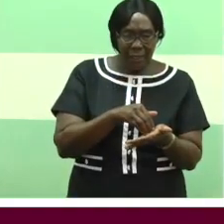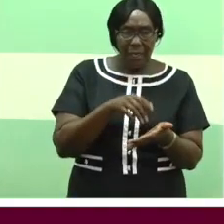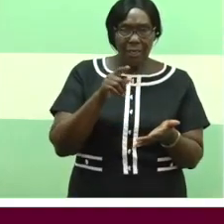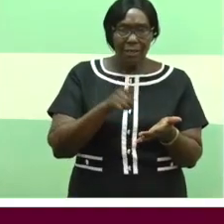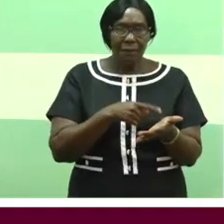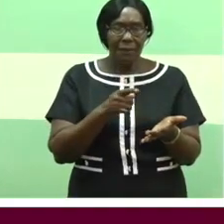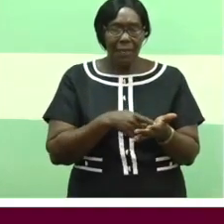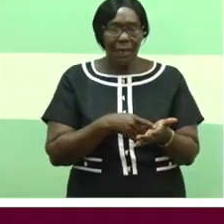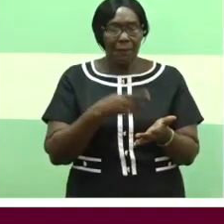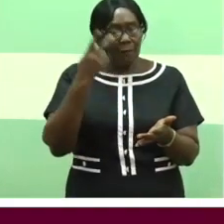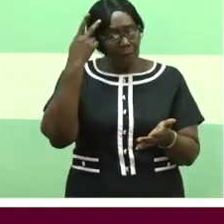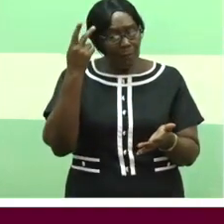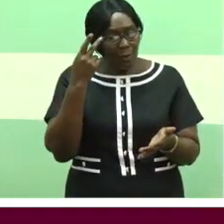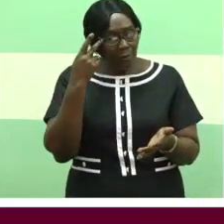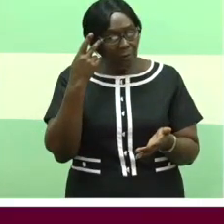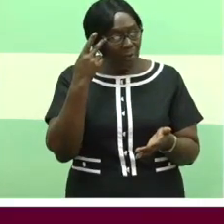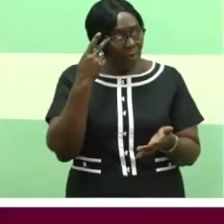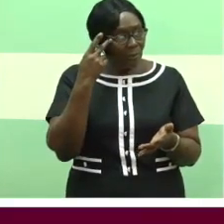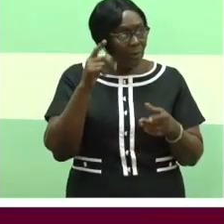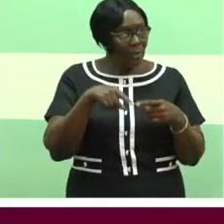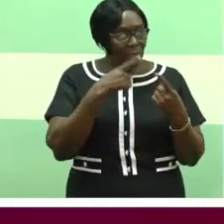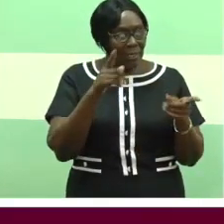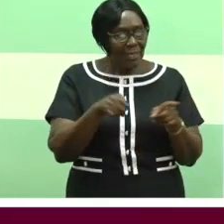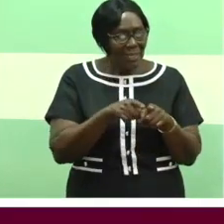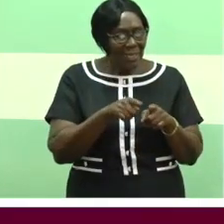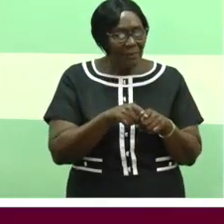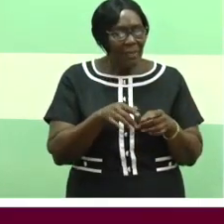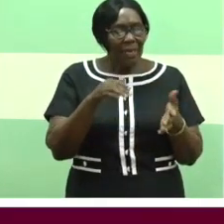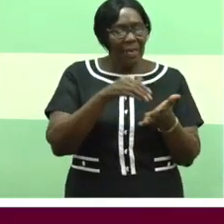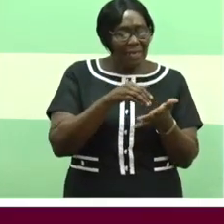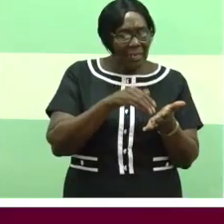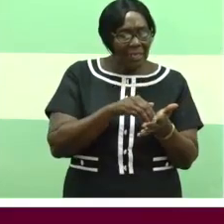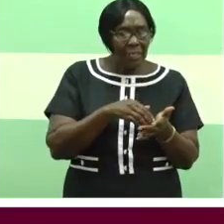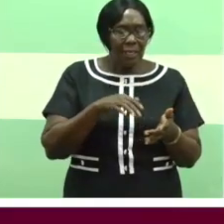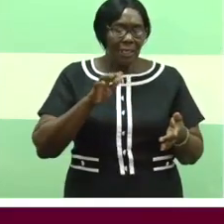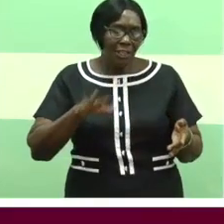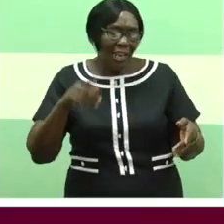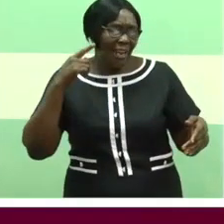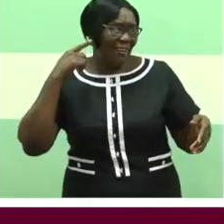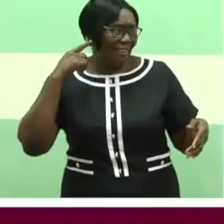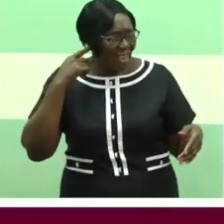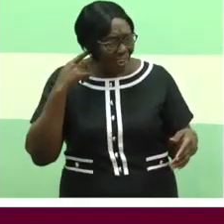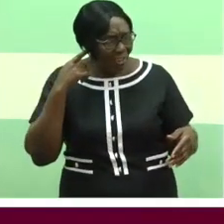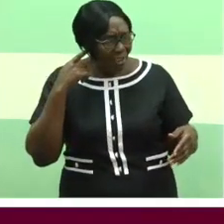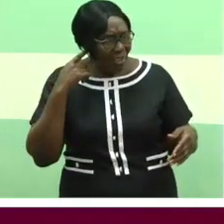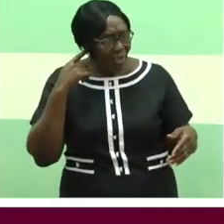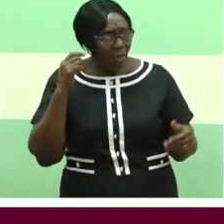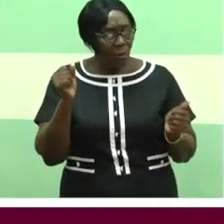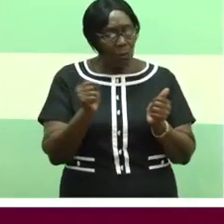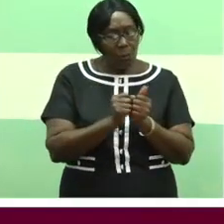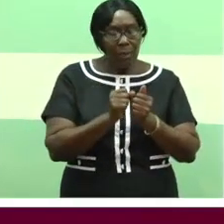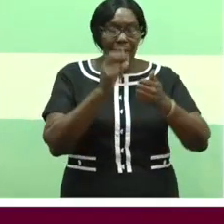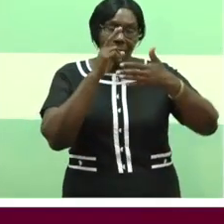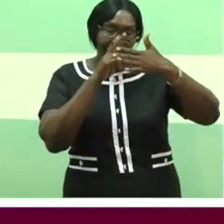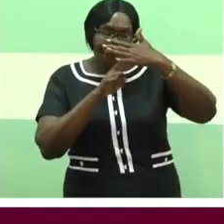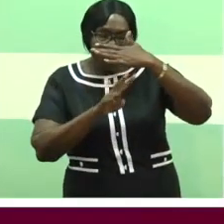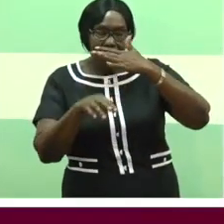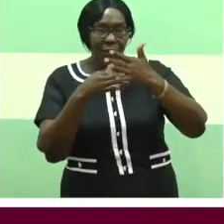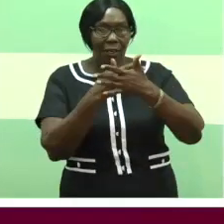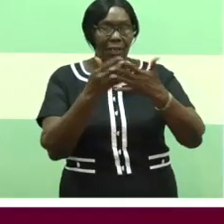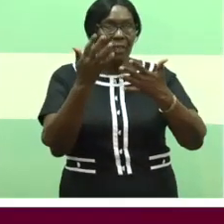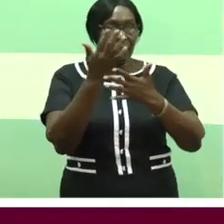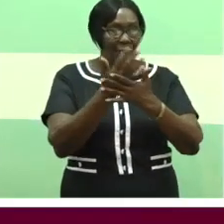we tend to say the same thing over and over again, and you wonder, is this child hearing me? All right, so with the visual